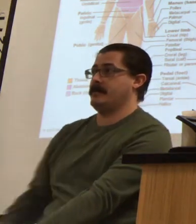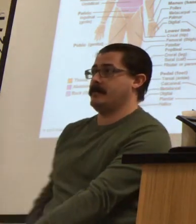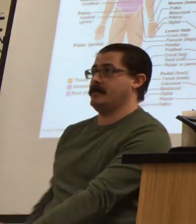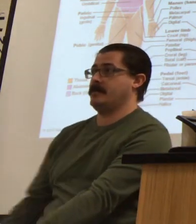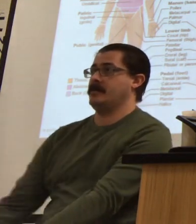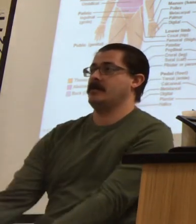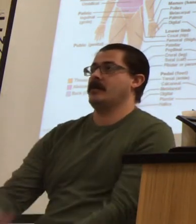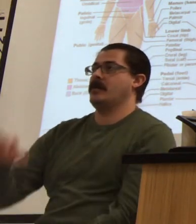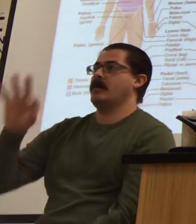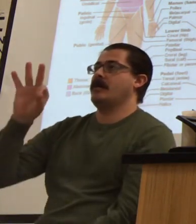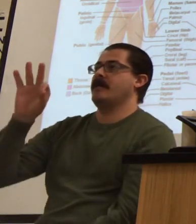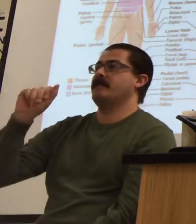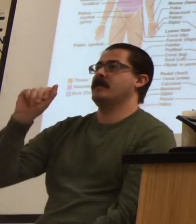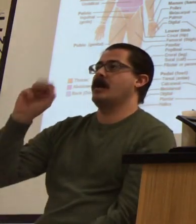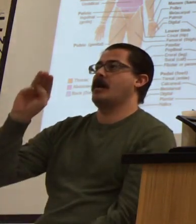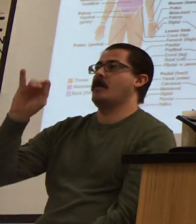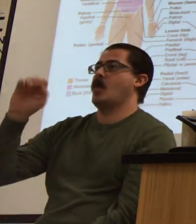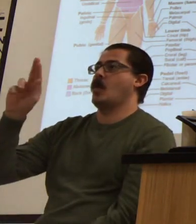Femoral.